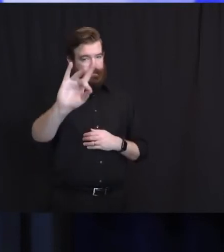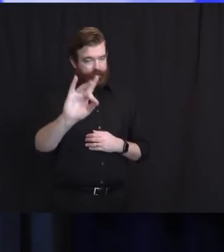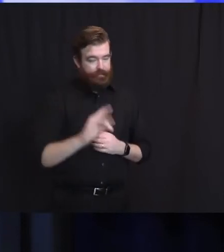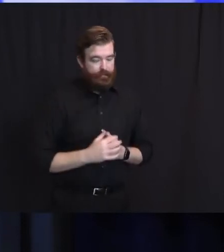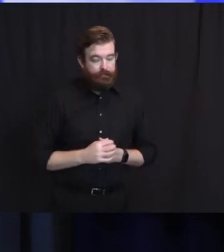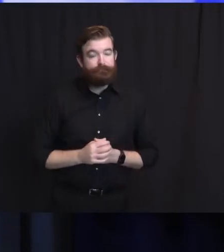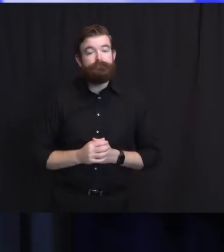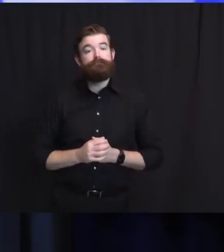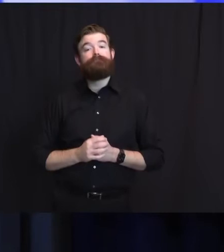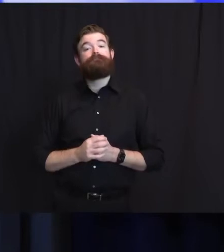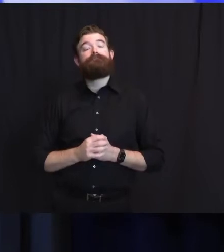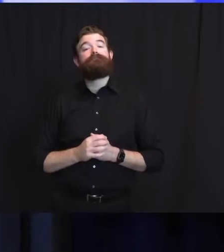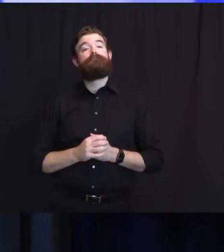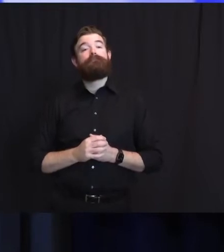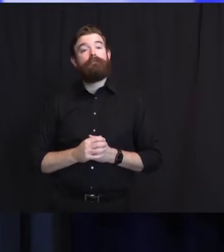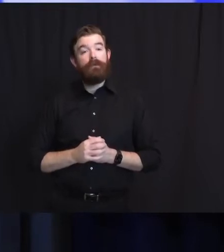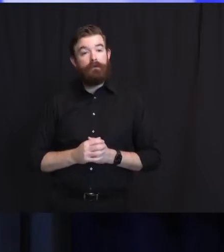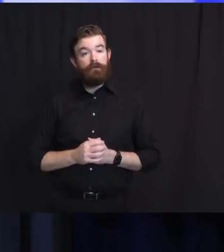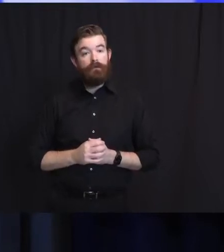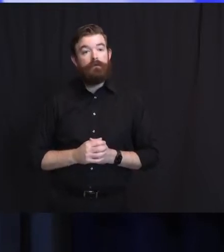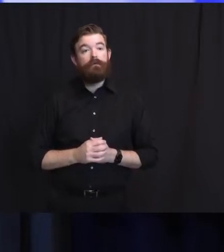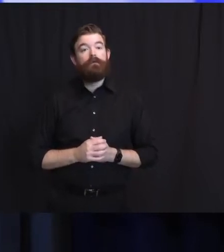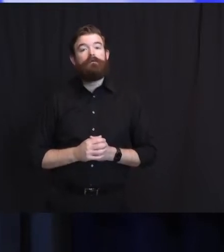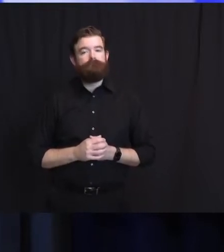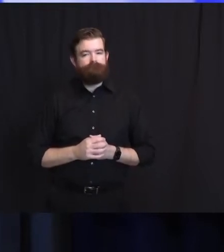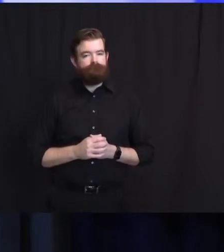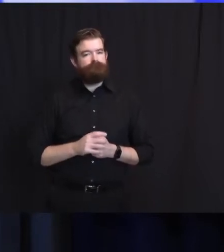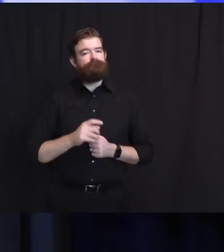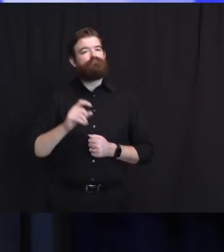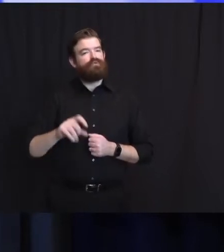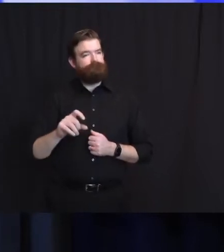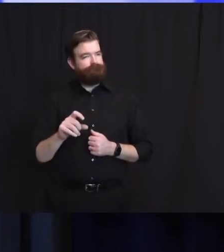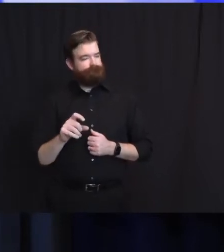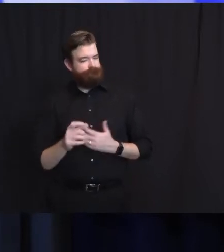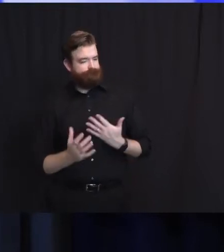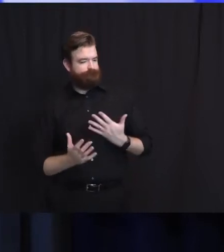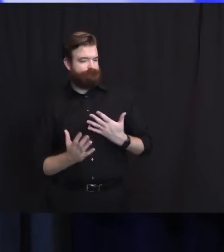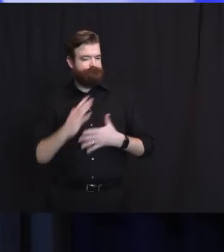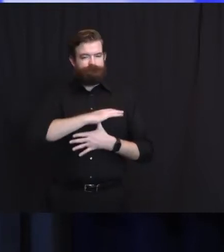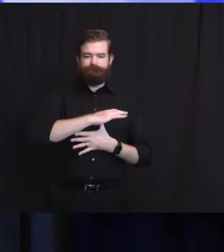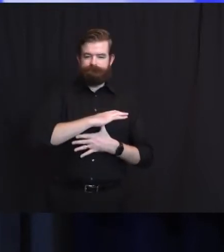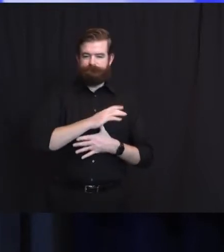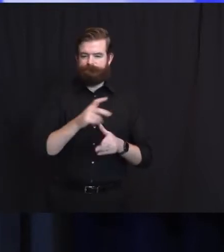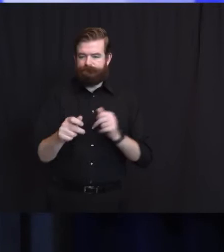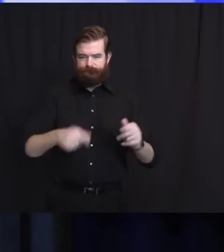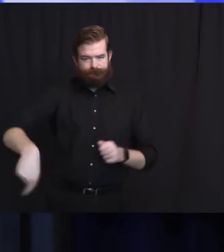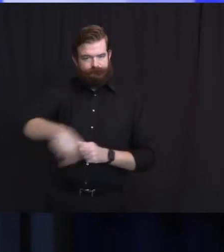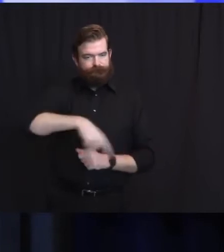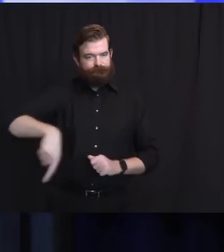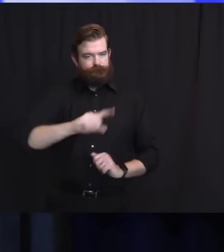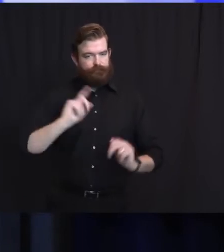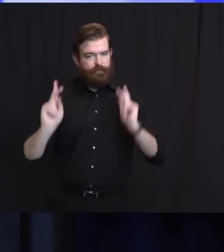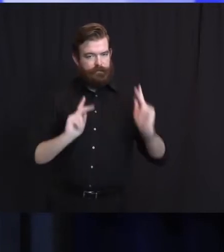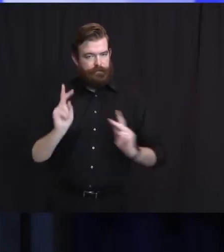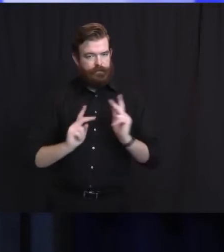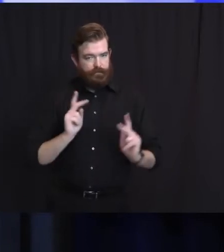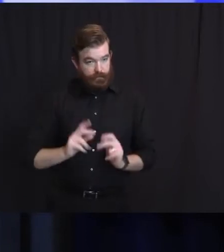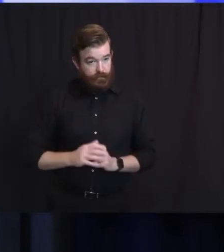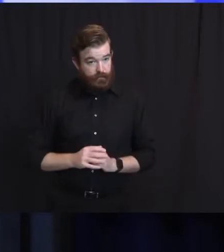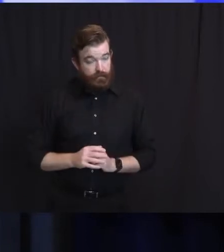who should be the first. To further complicate the process, the CDC has strict rules regarding when the long-term